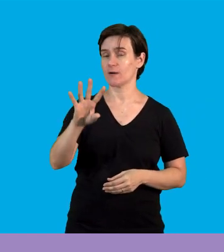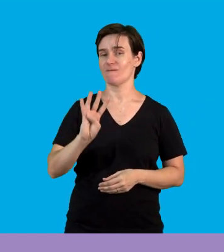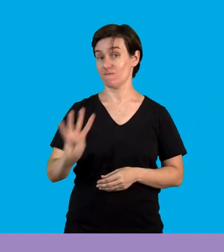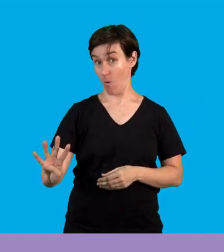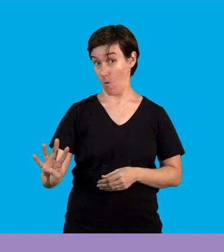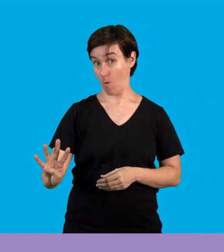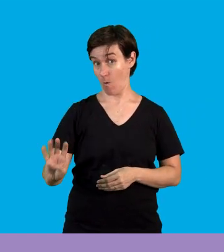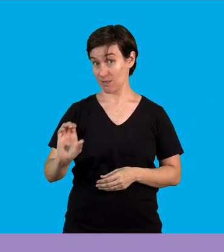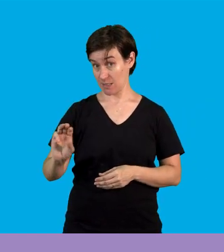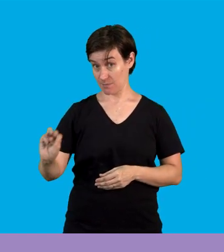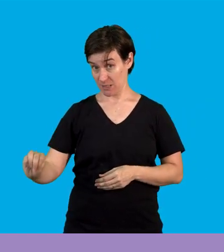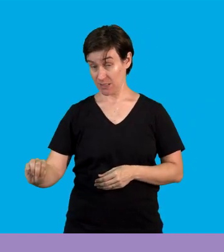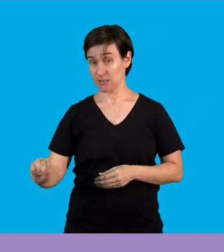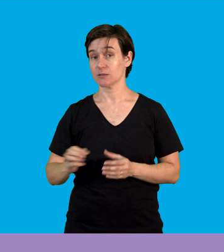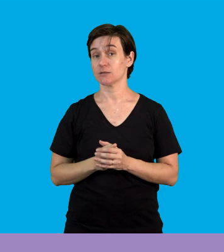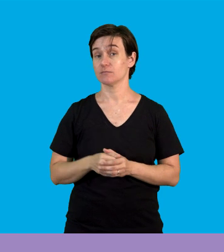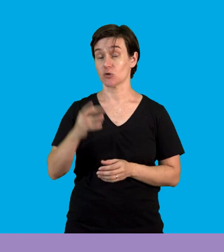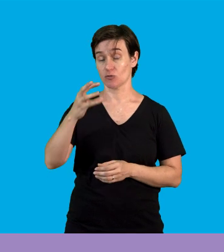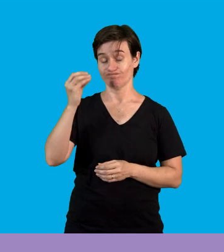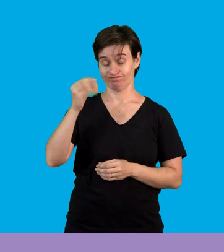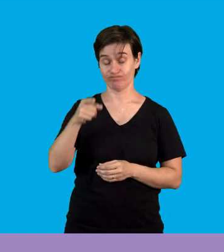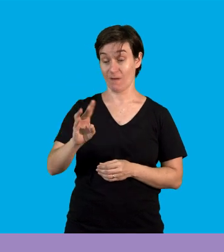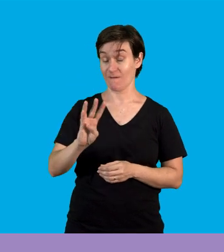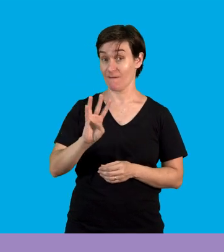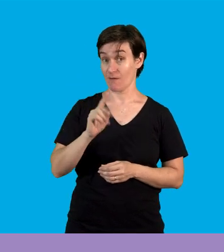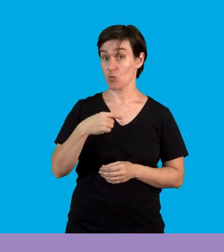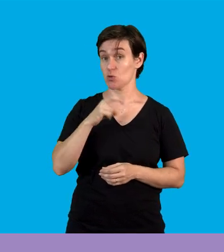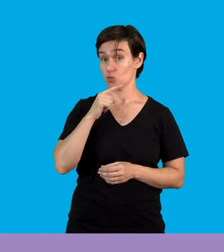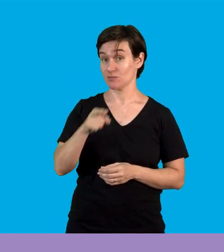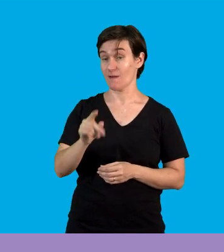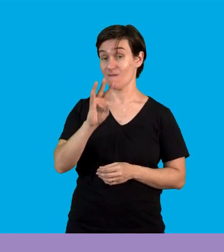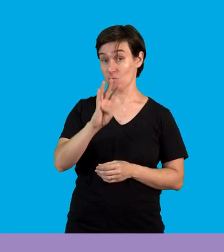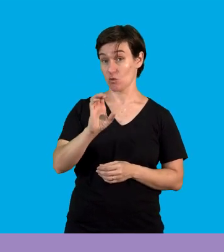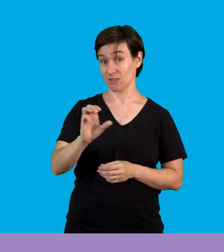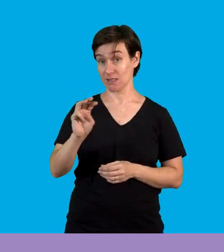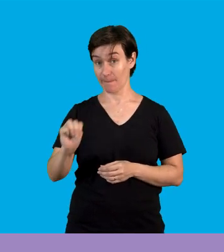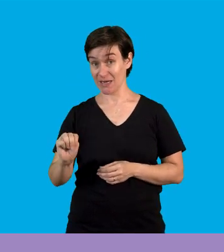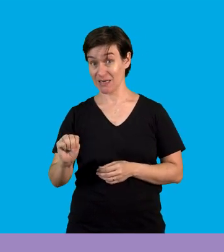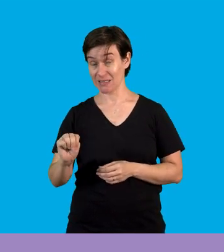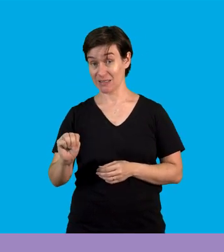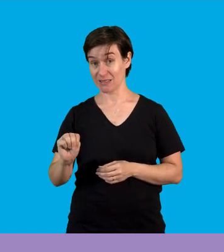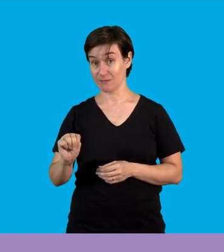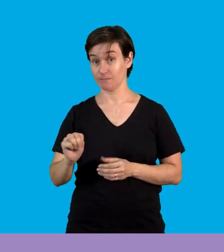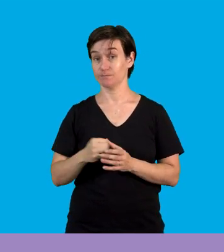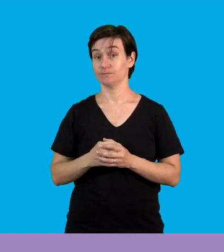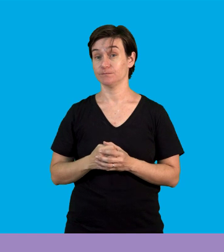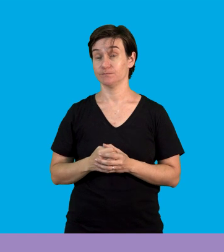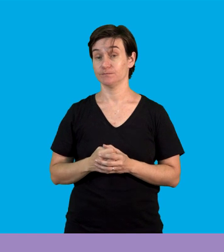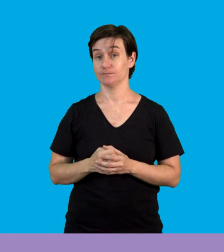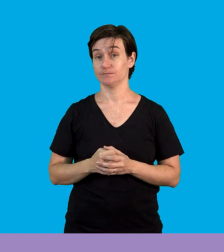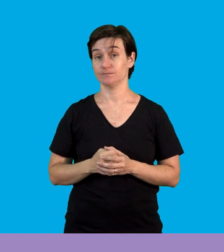be 4 centimeters. So that's the value that we are going to use in our formula, and that is